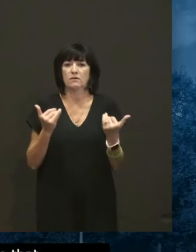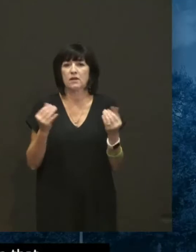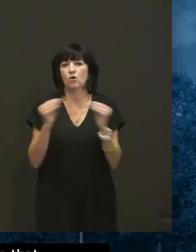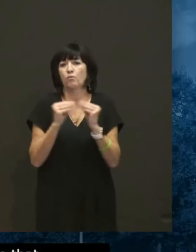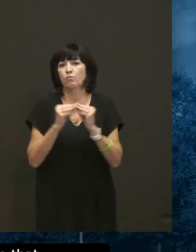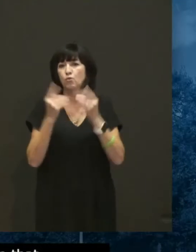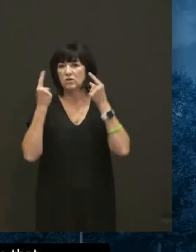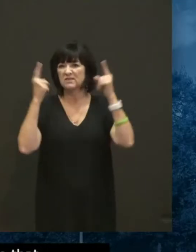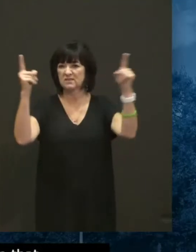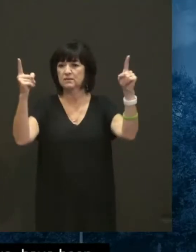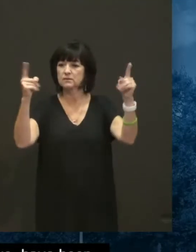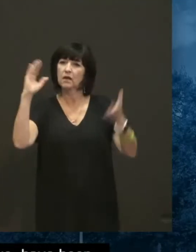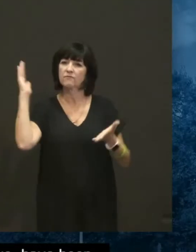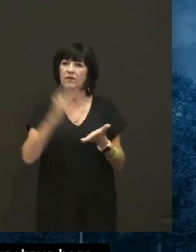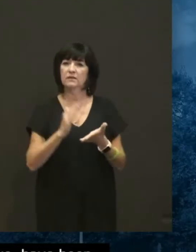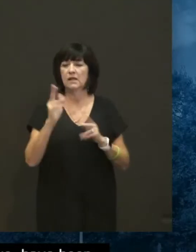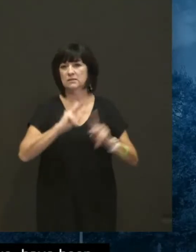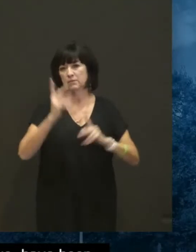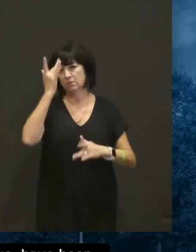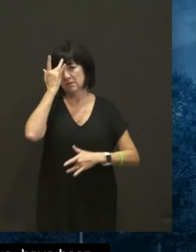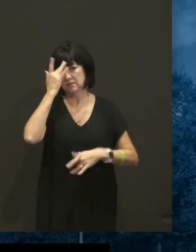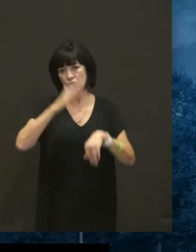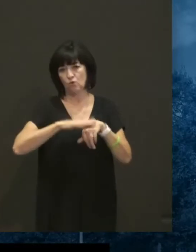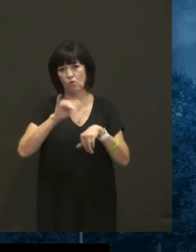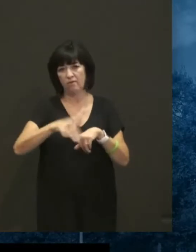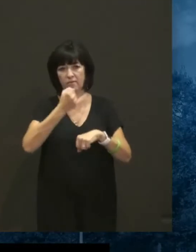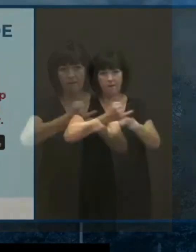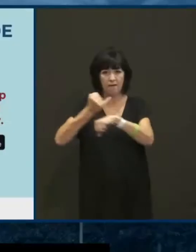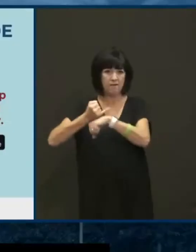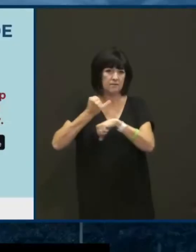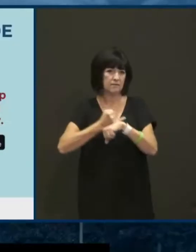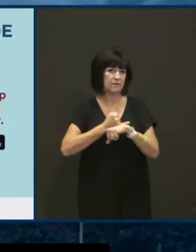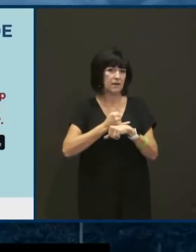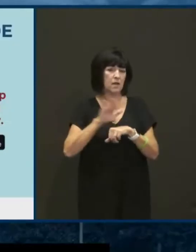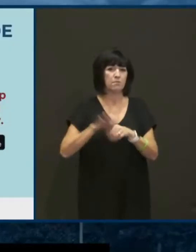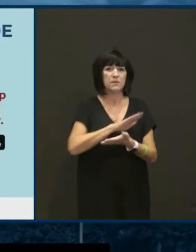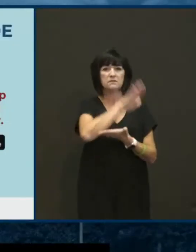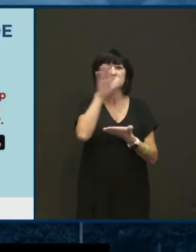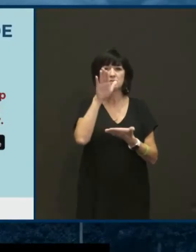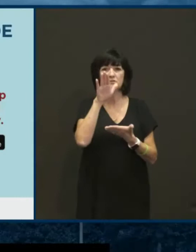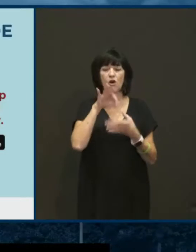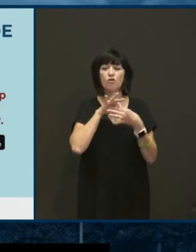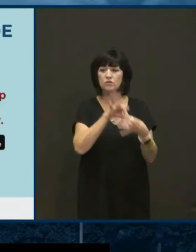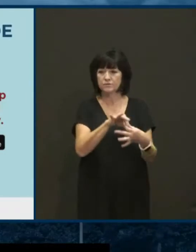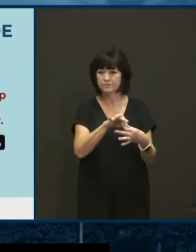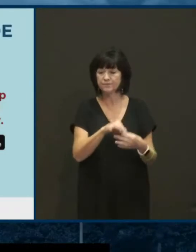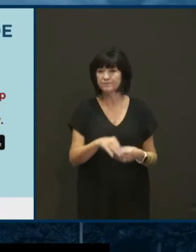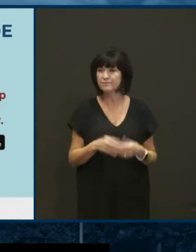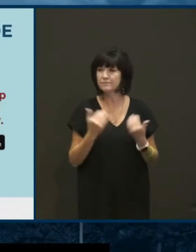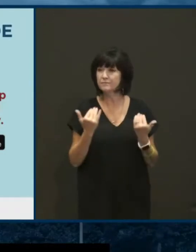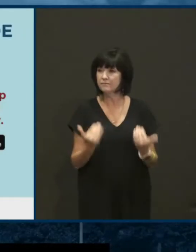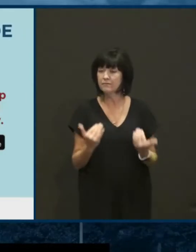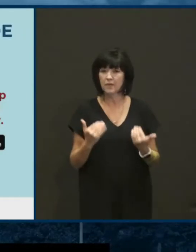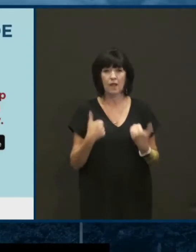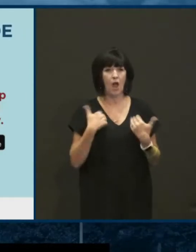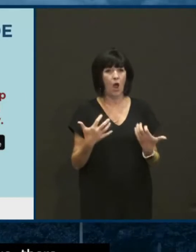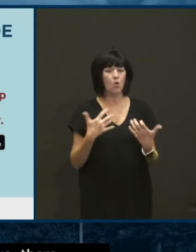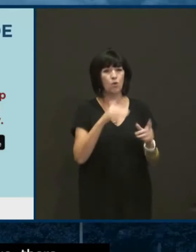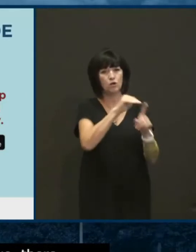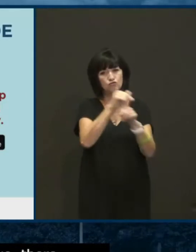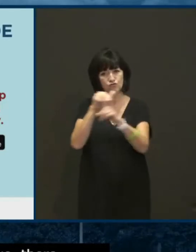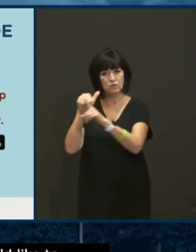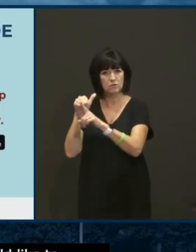there. So that covers it for today. Just before we sign off, I'd like to remind everybody about downloading